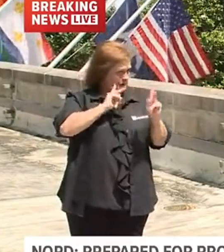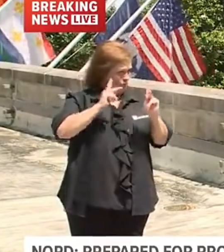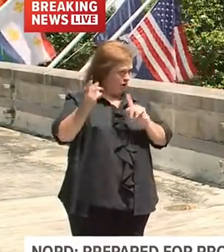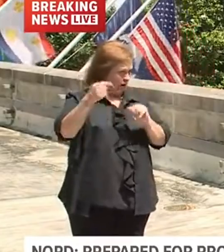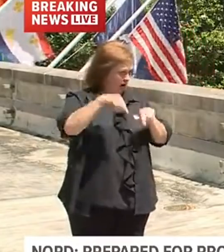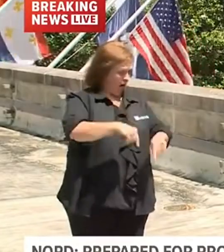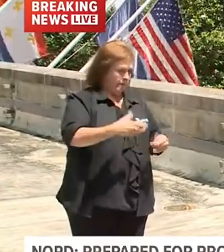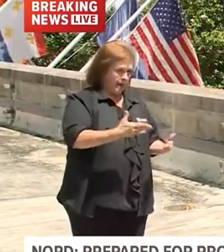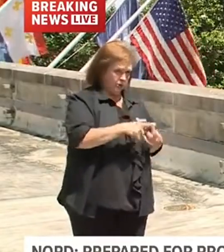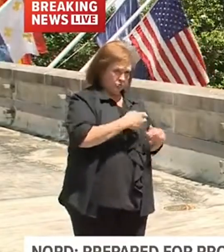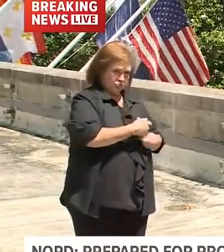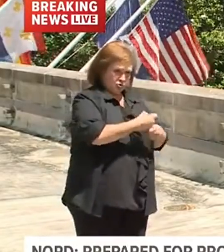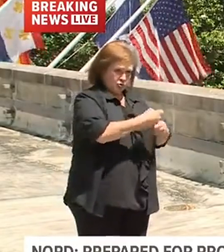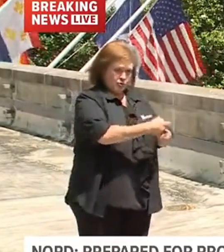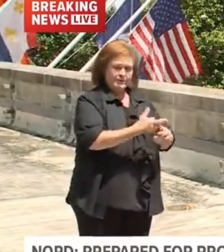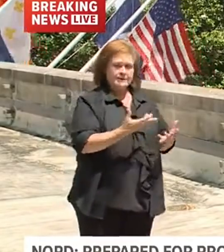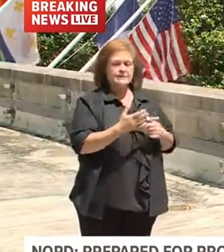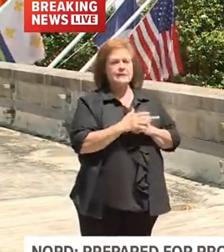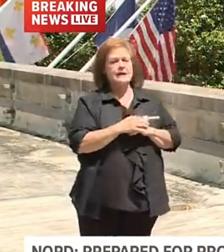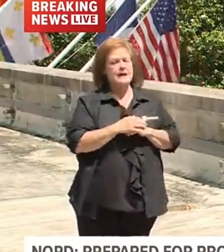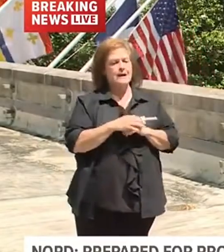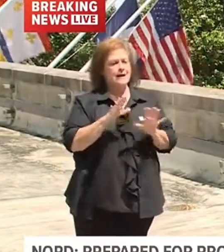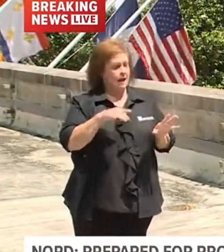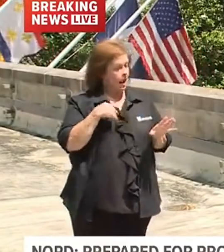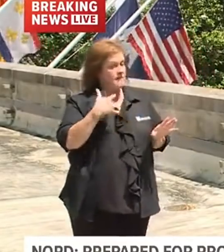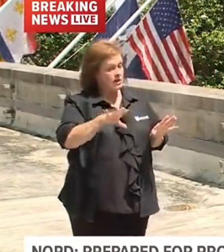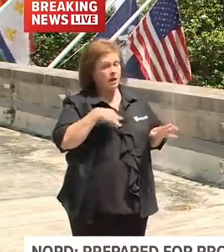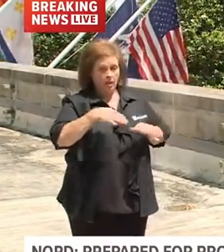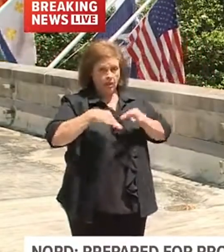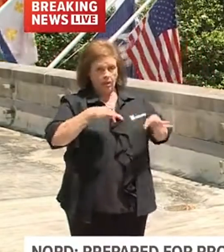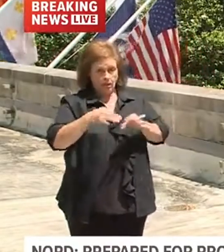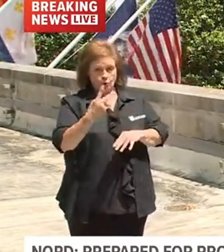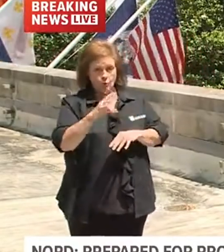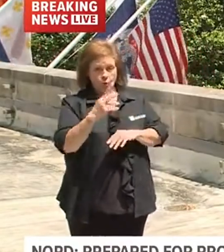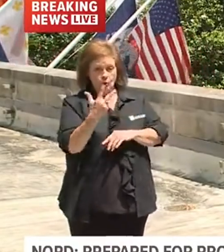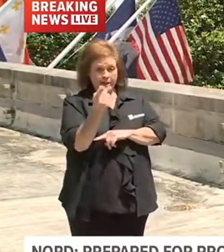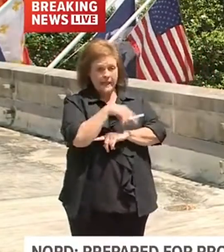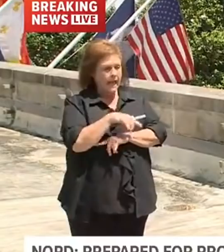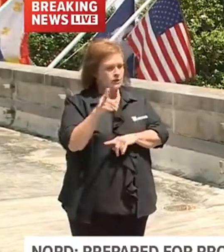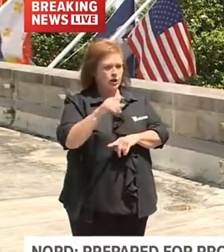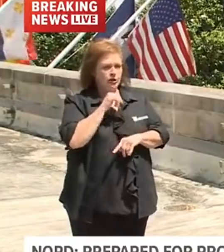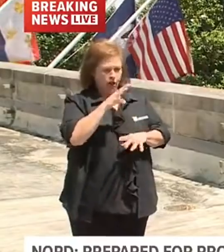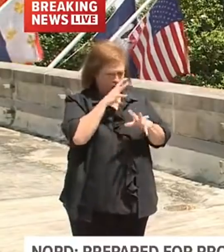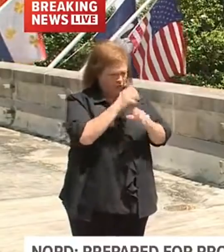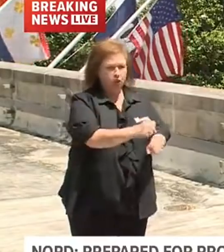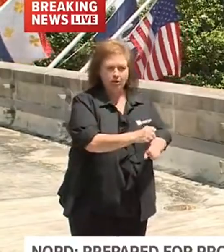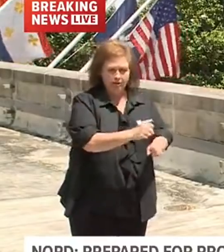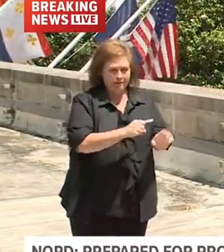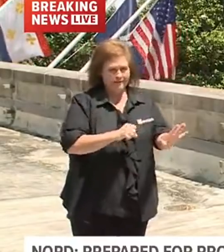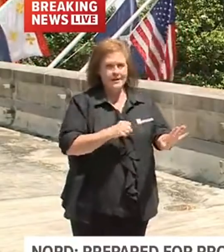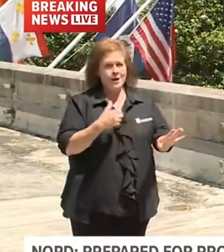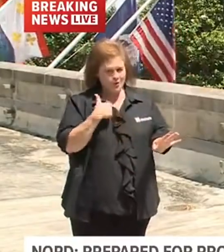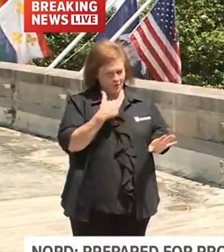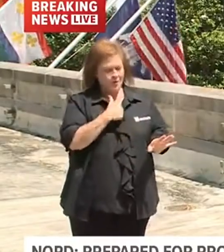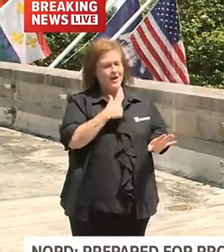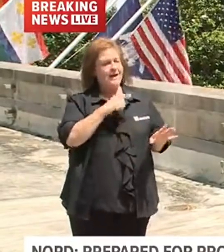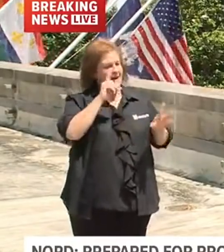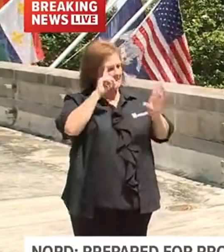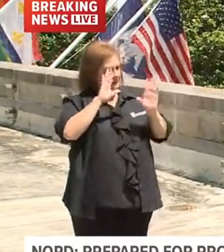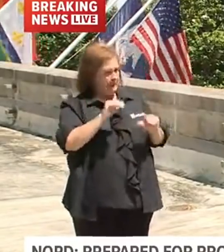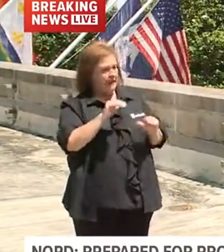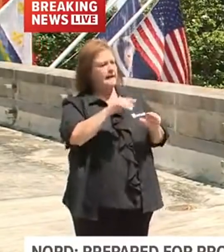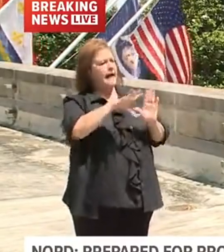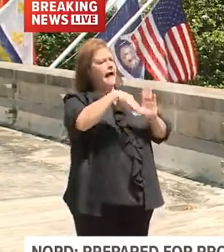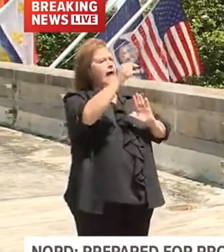I have been saying from day one, two, 3 days ago, do not take the bait. We absolutely expect outsiders to come in